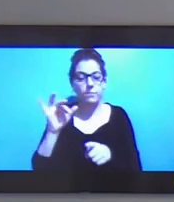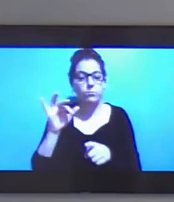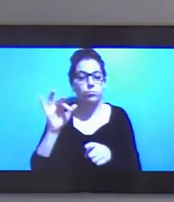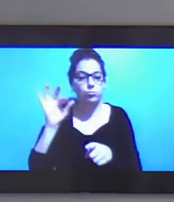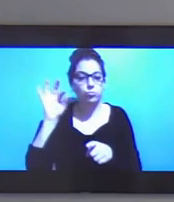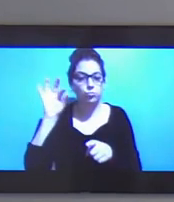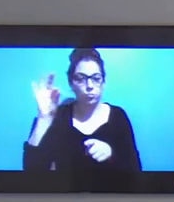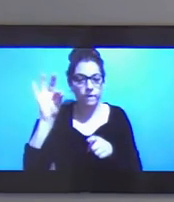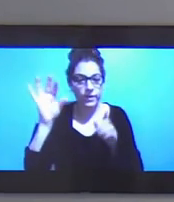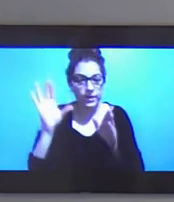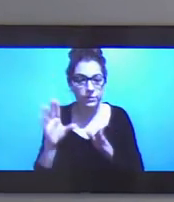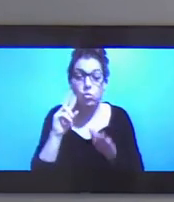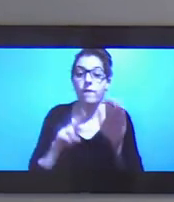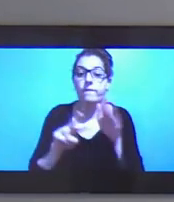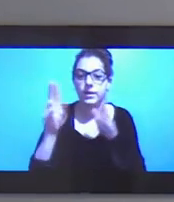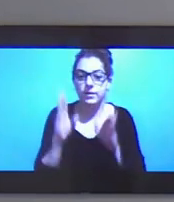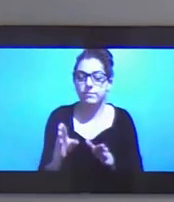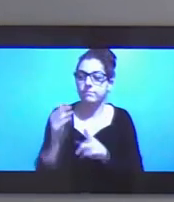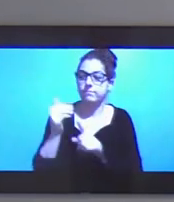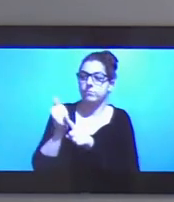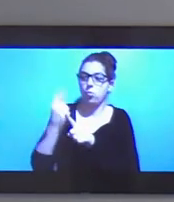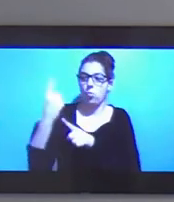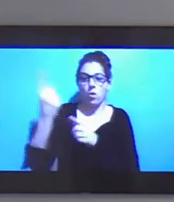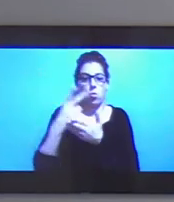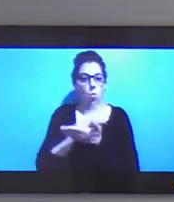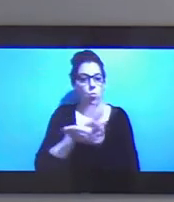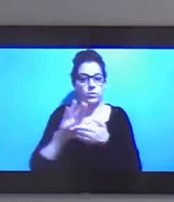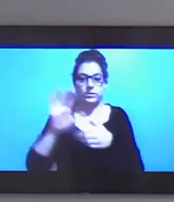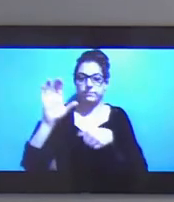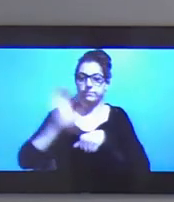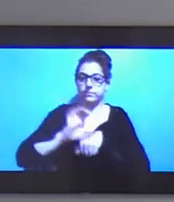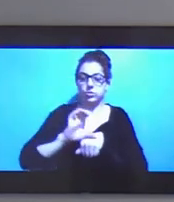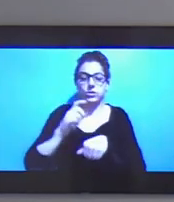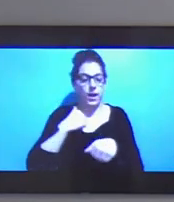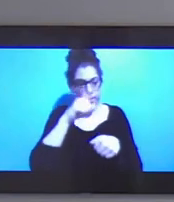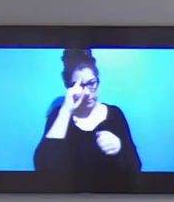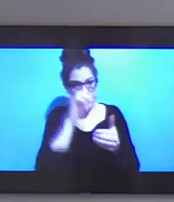holy Catholic and apostolic church. I believe in one...